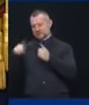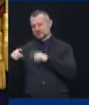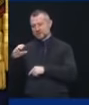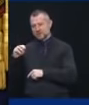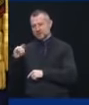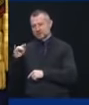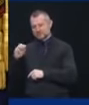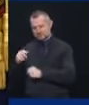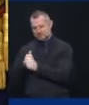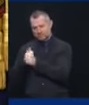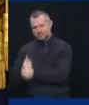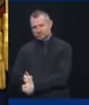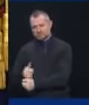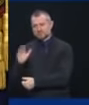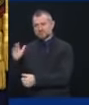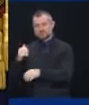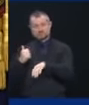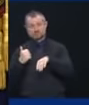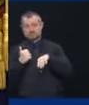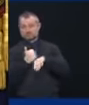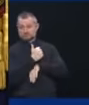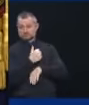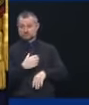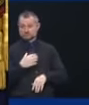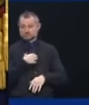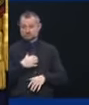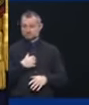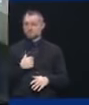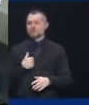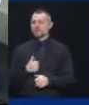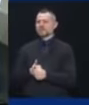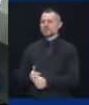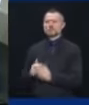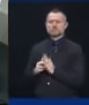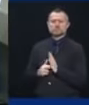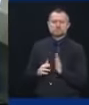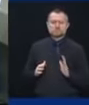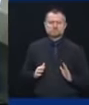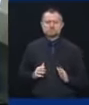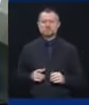those. Operator, you want to take one more, please?